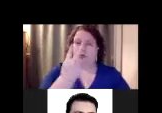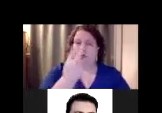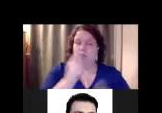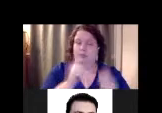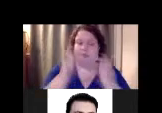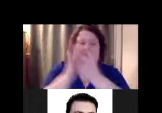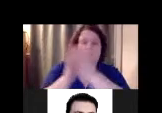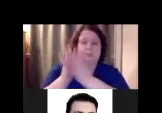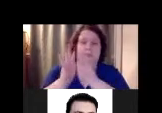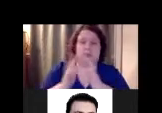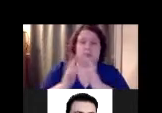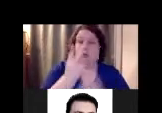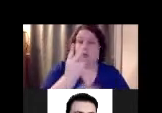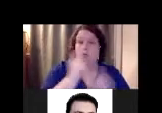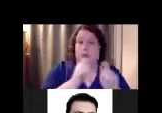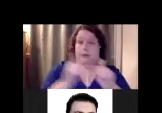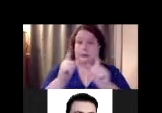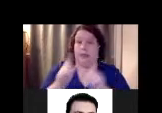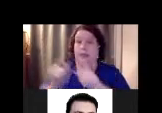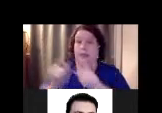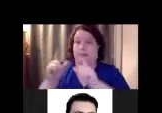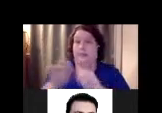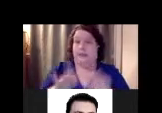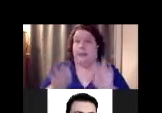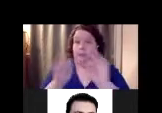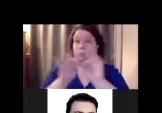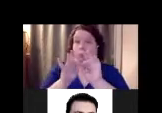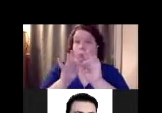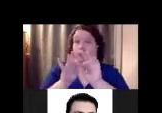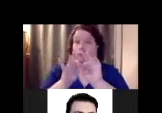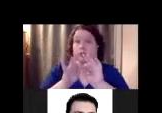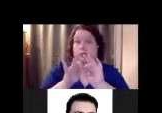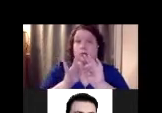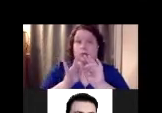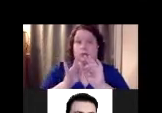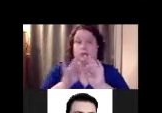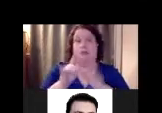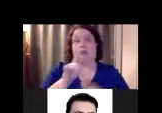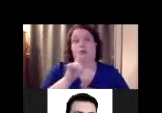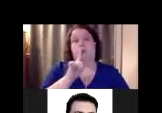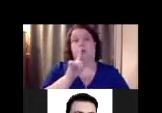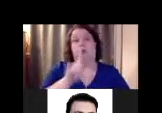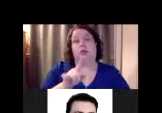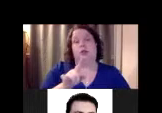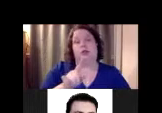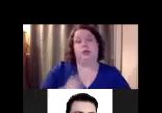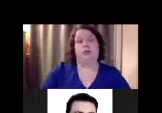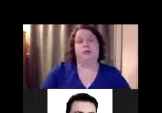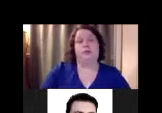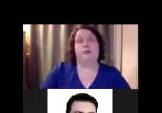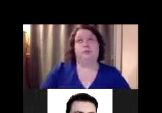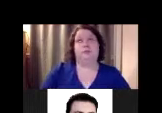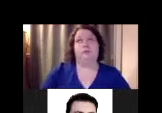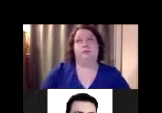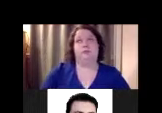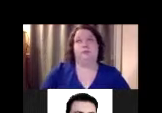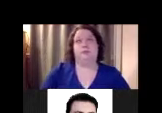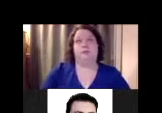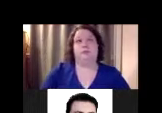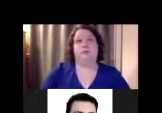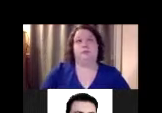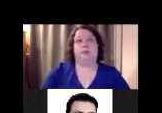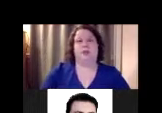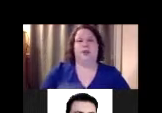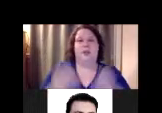We can flip between the 2 of them as needed, but ultimately what we're looking at is to many of the comments tonight of what